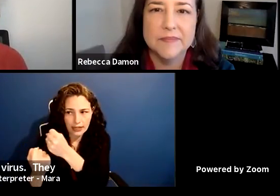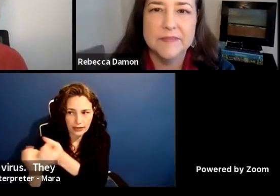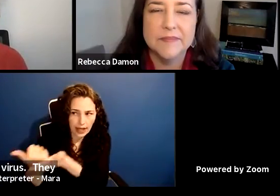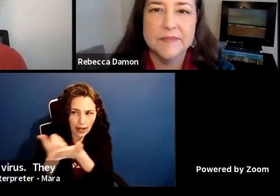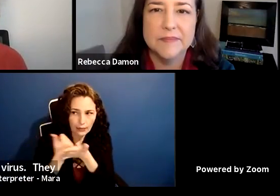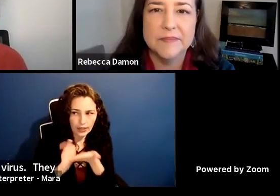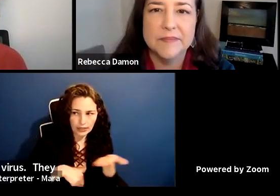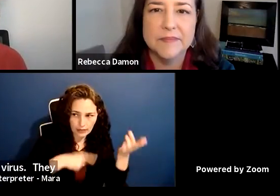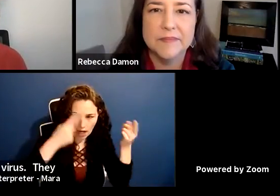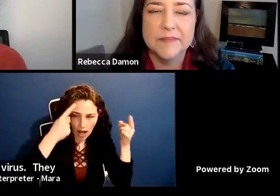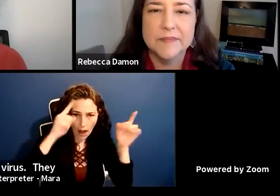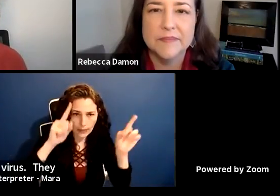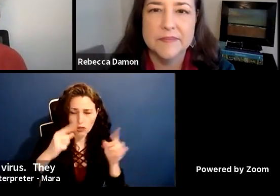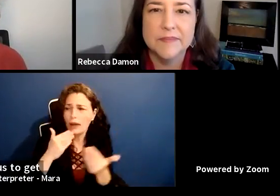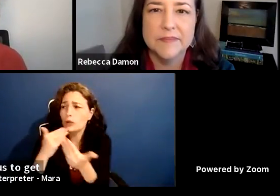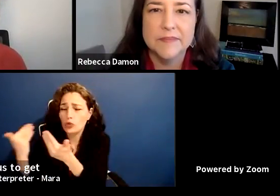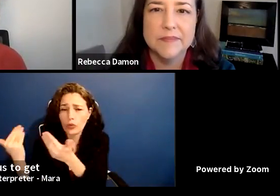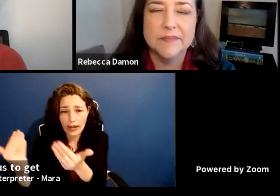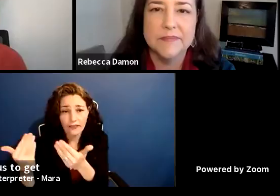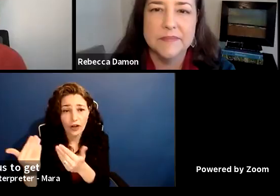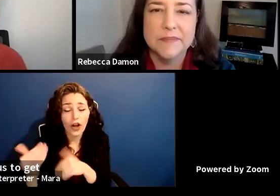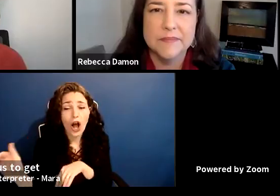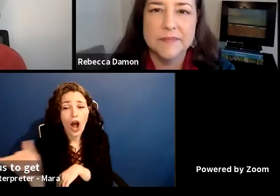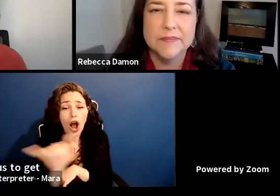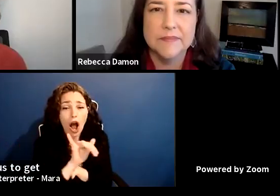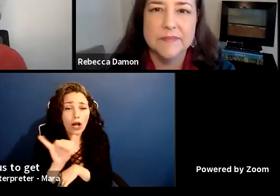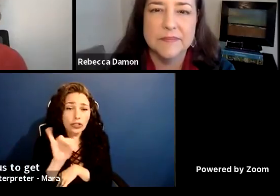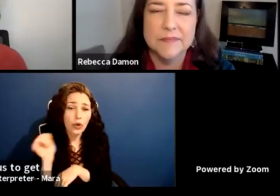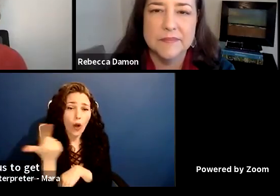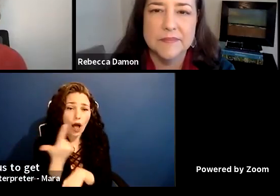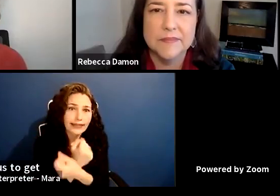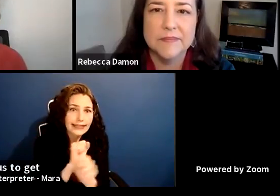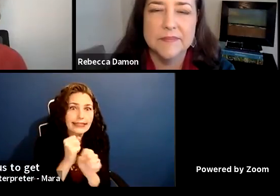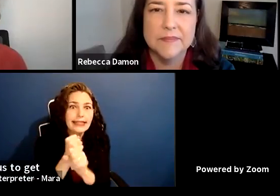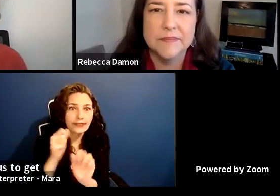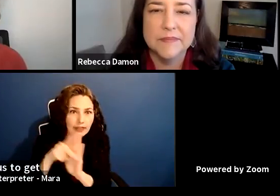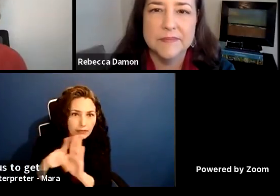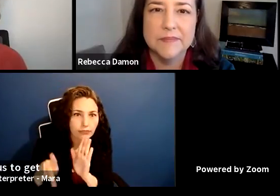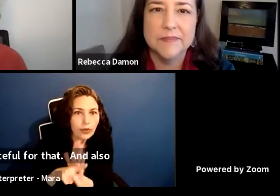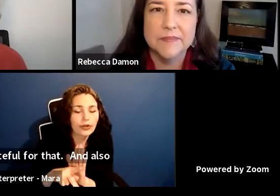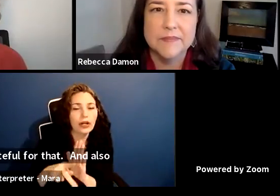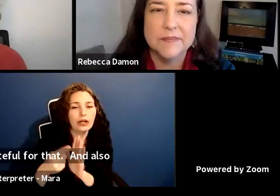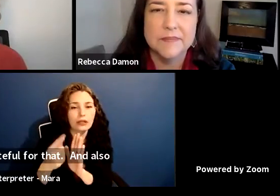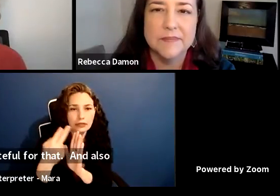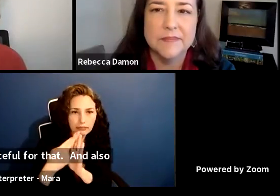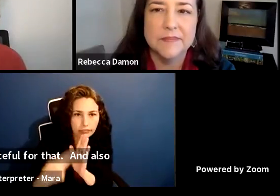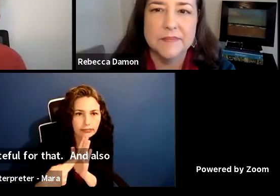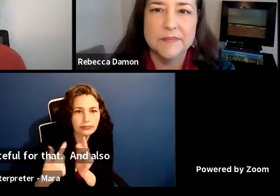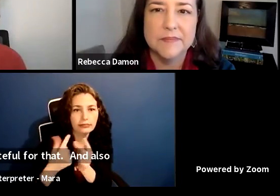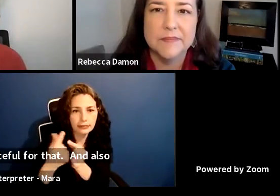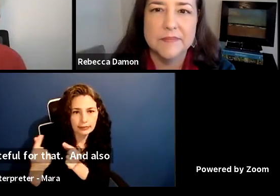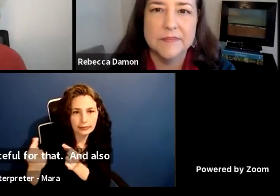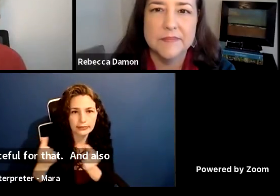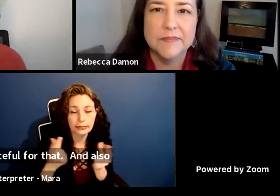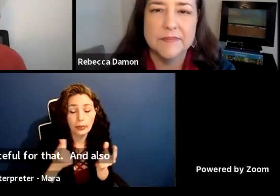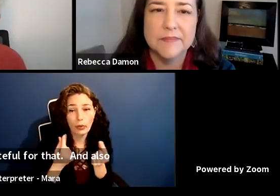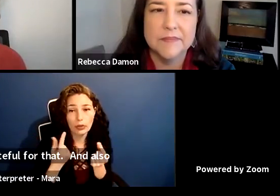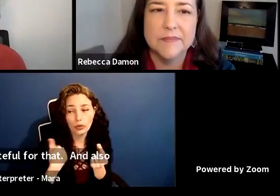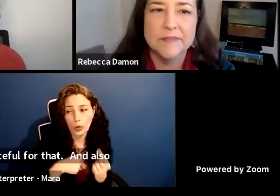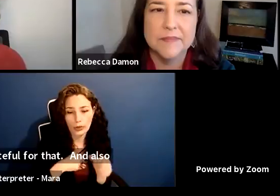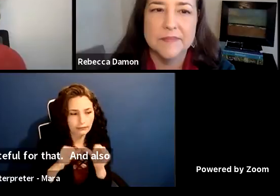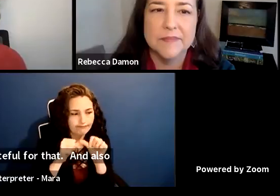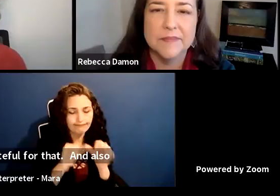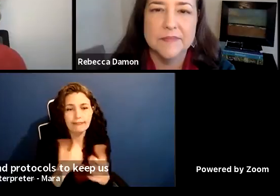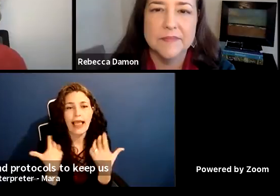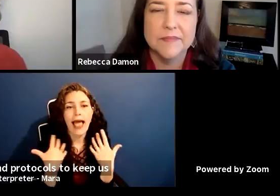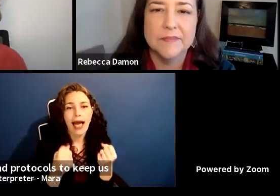for that. And also with doing a lot of safety procedures and protocols to keep us healthy at work.